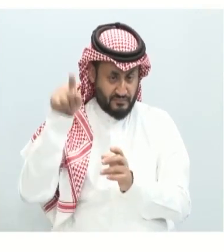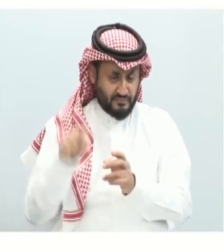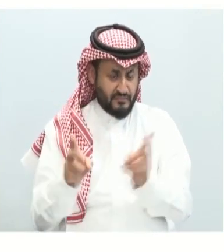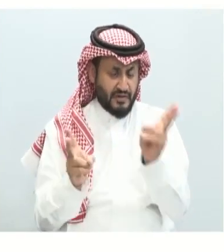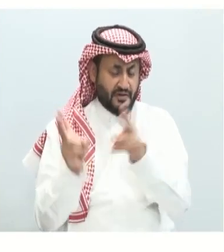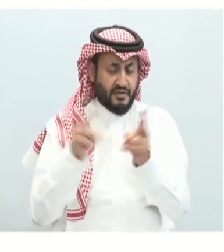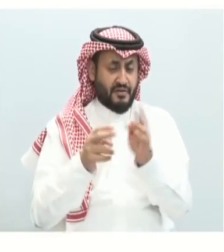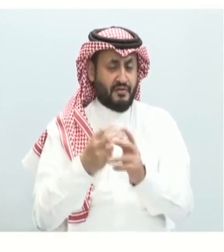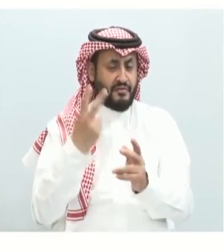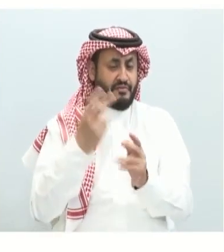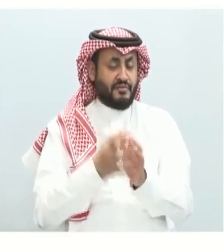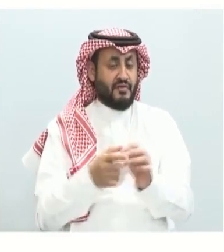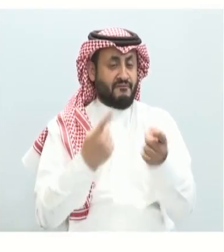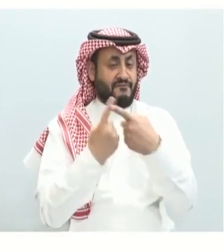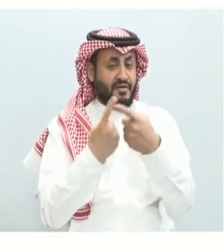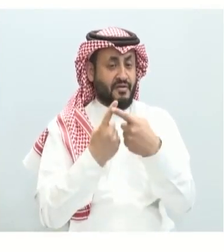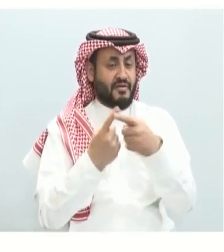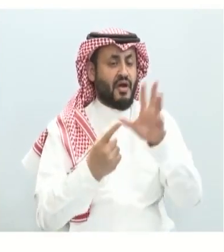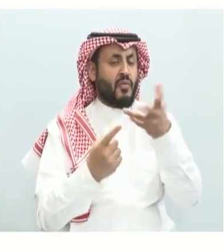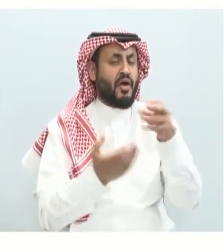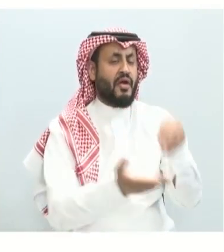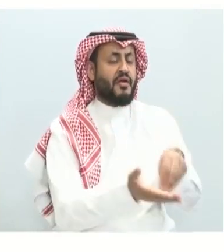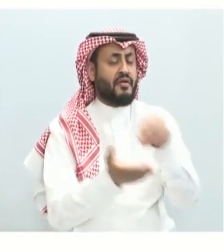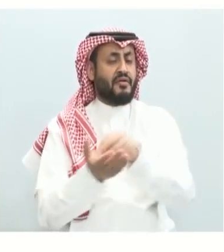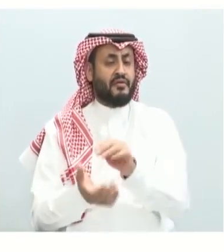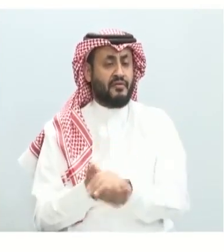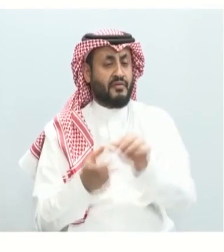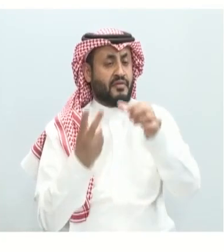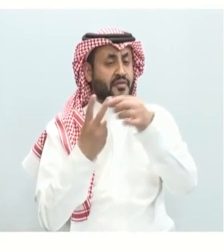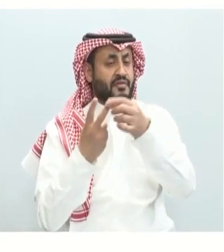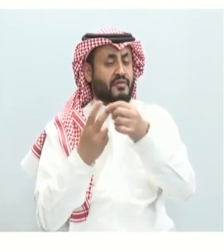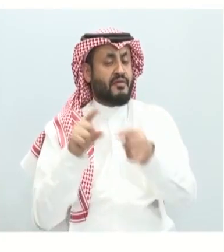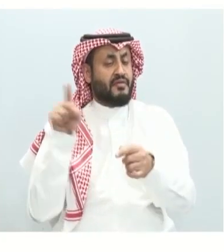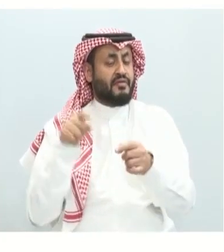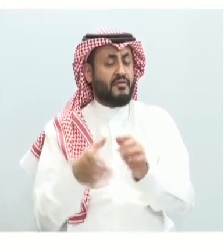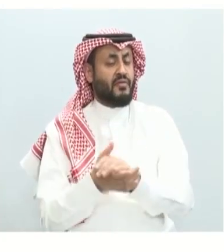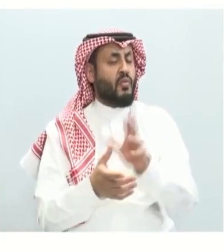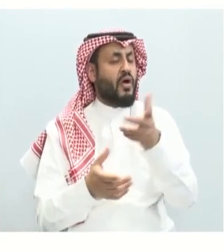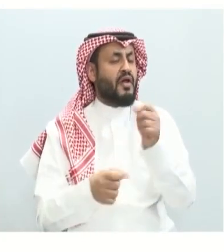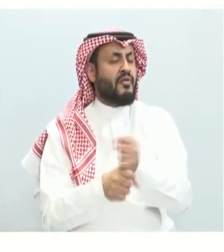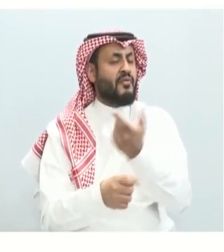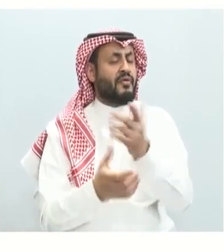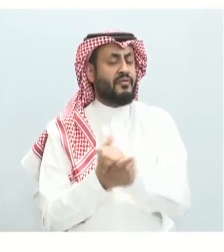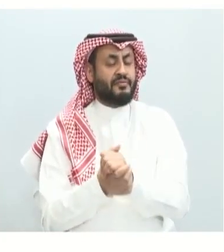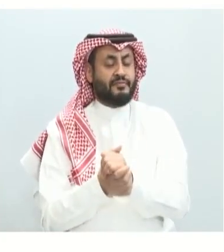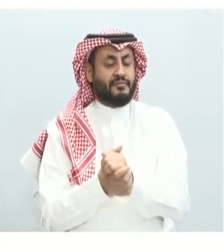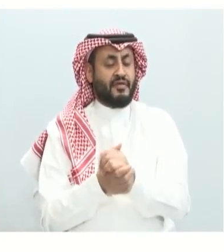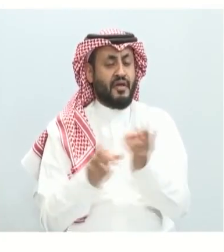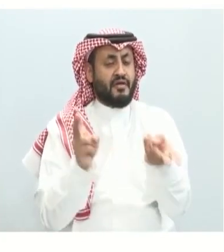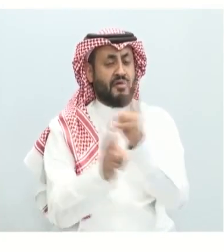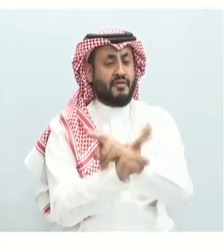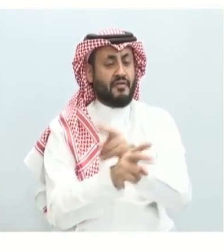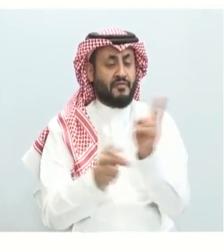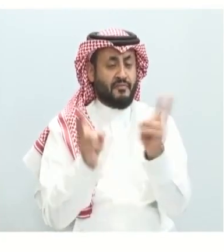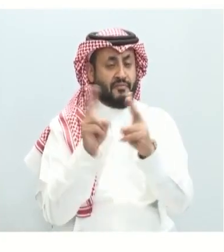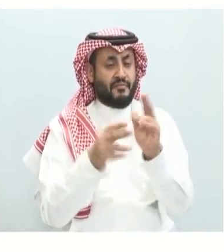two questions, where are they going, and also what do they want to do? And you can switch roles. You